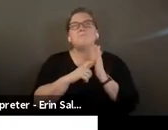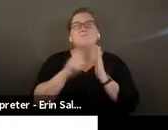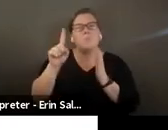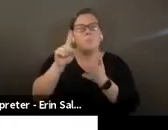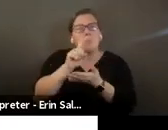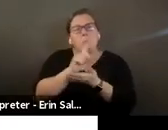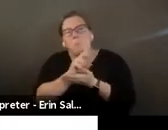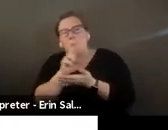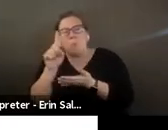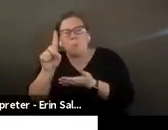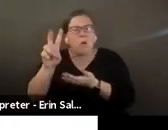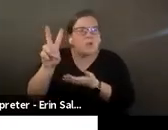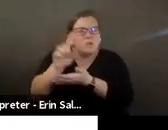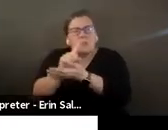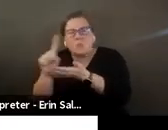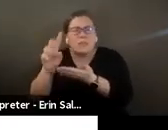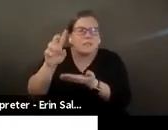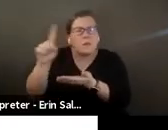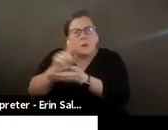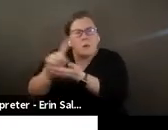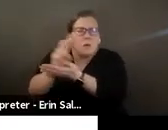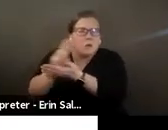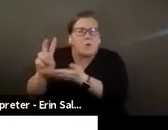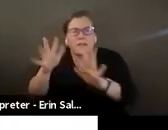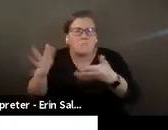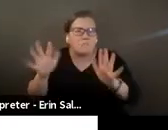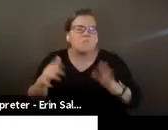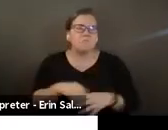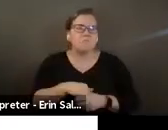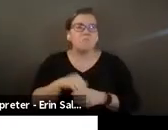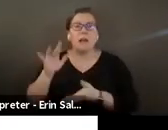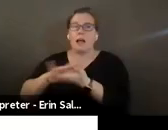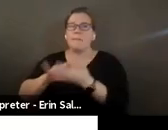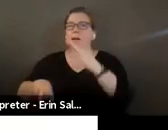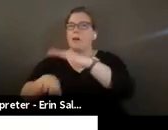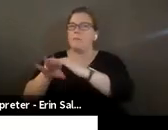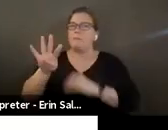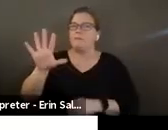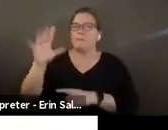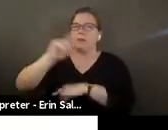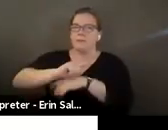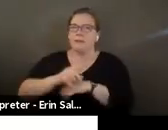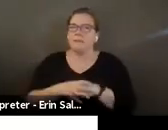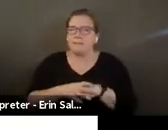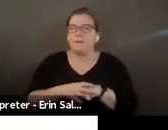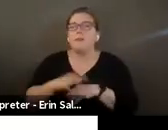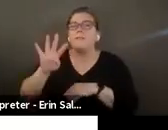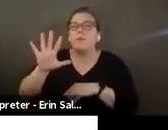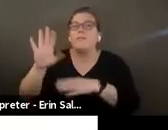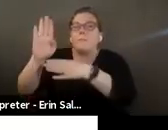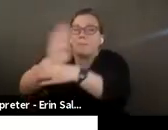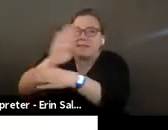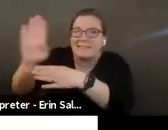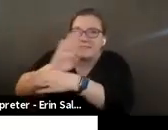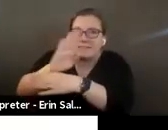weeks, depending on when we process your application. We do, and like I said, the iPad is 45